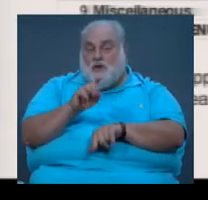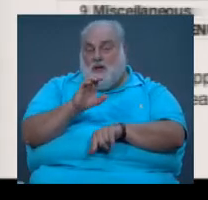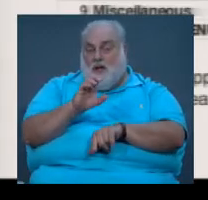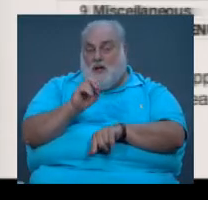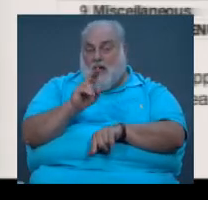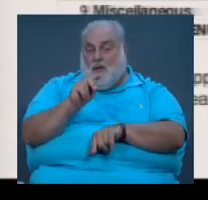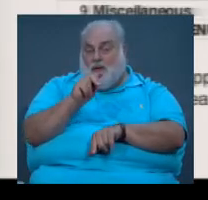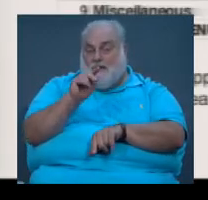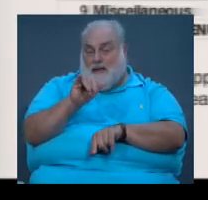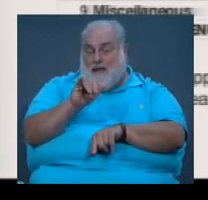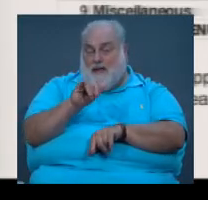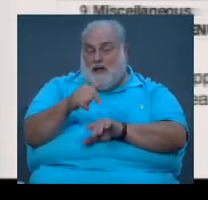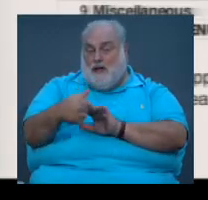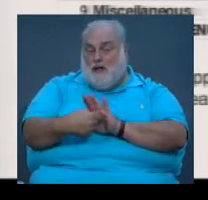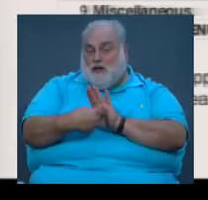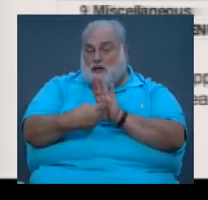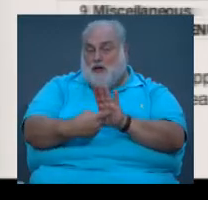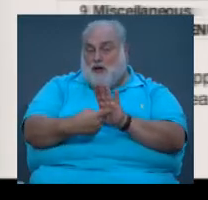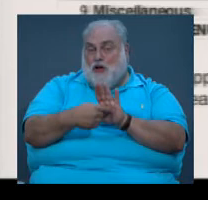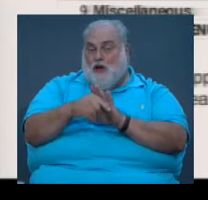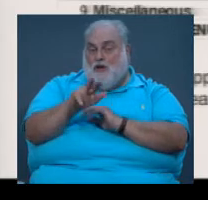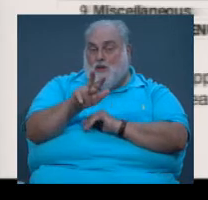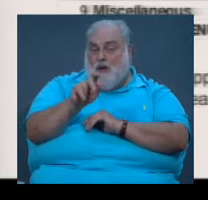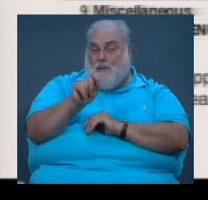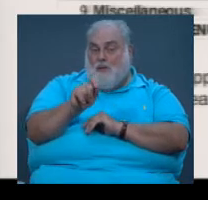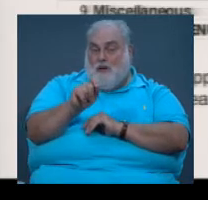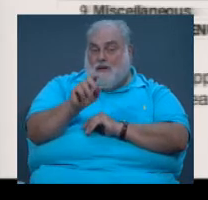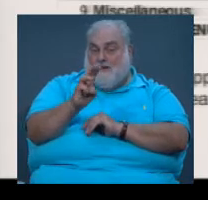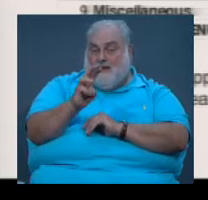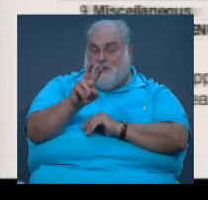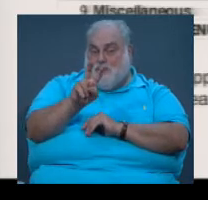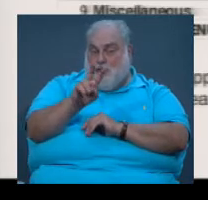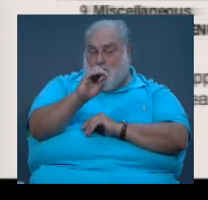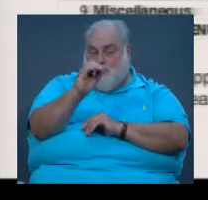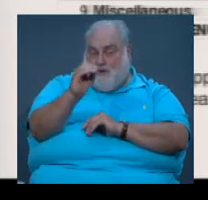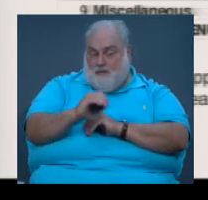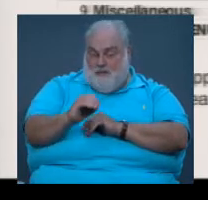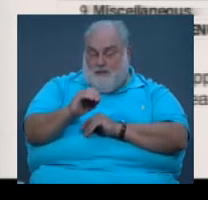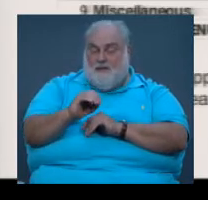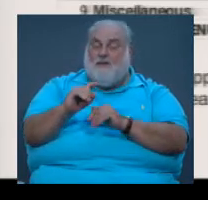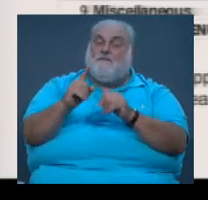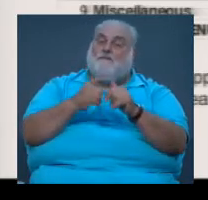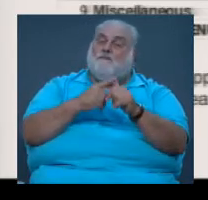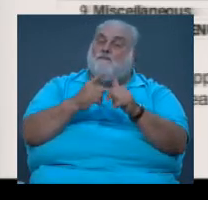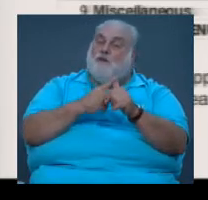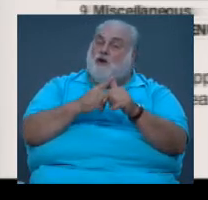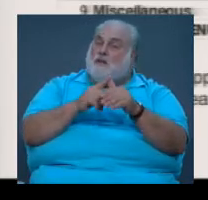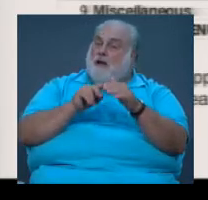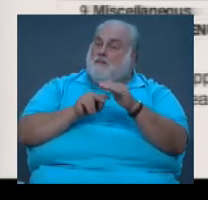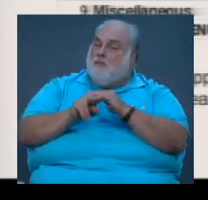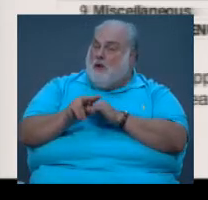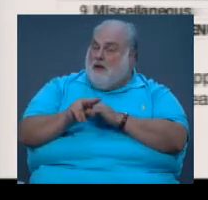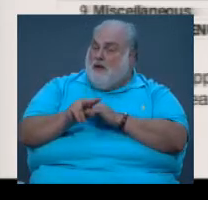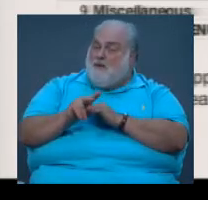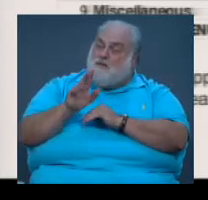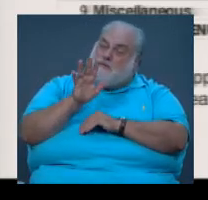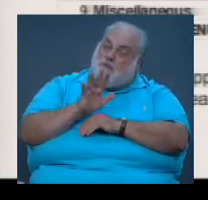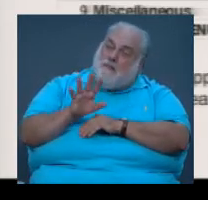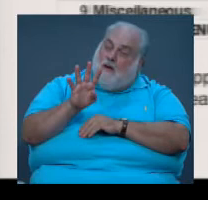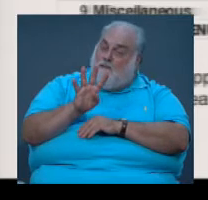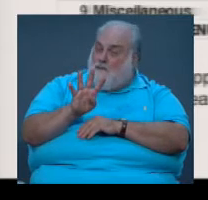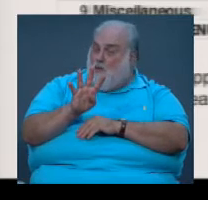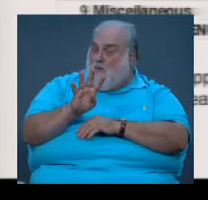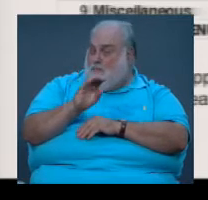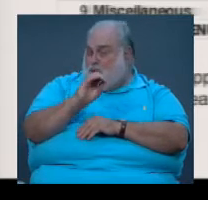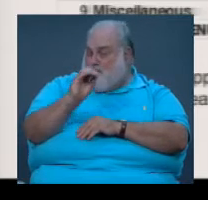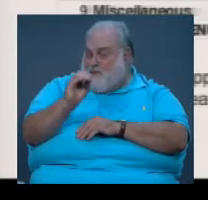of 3.62% over the prior year. Our original budget forecast was at 4%,